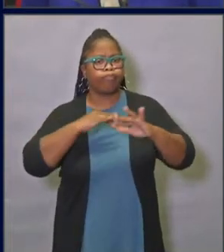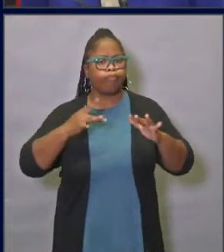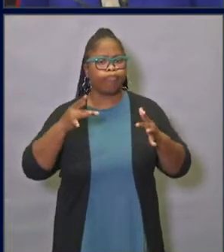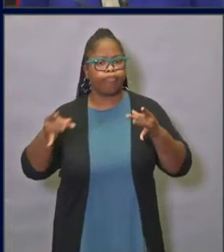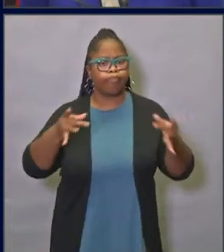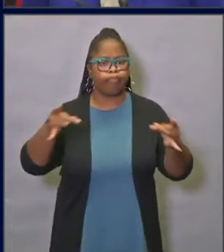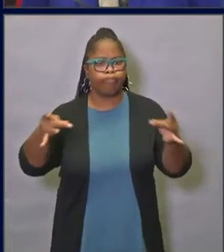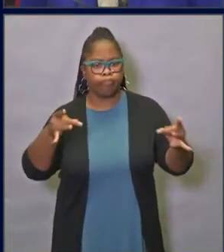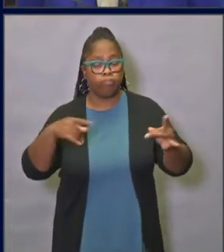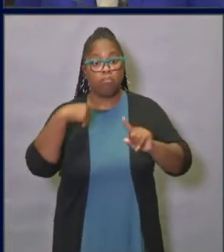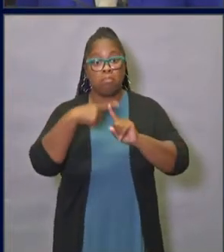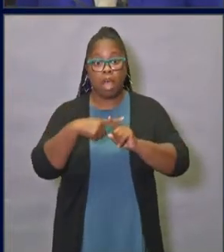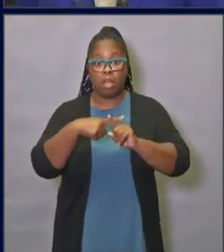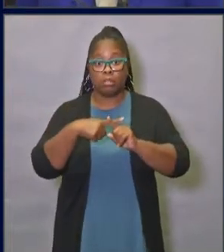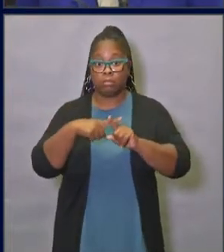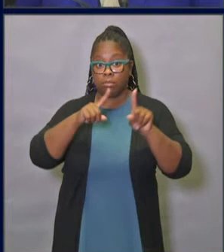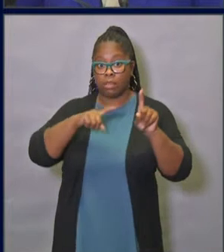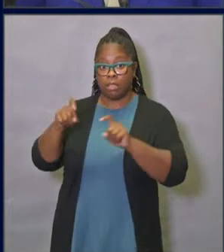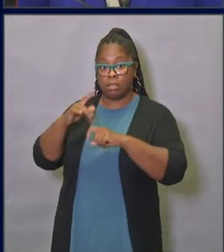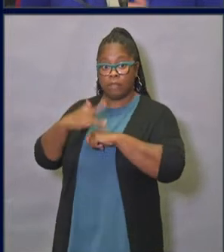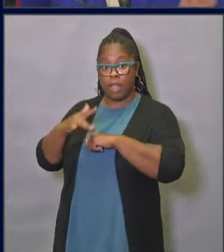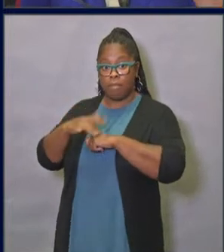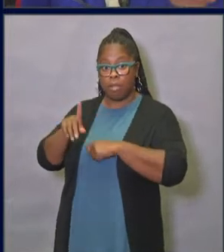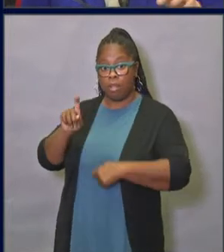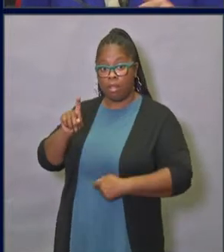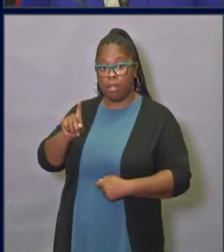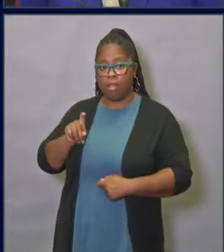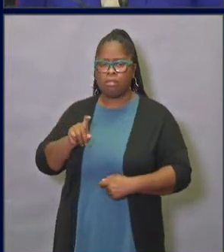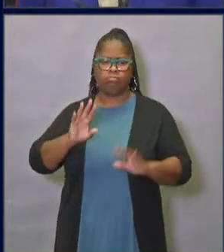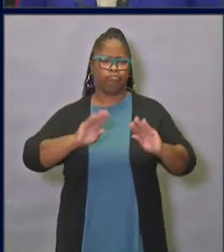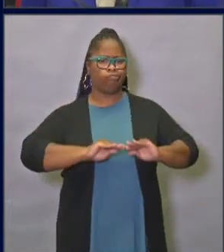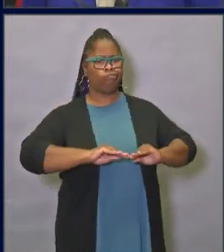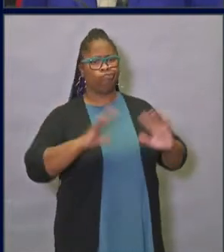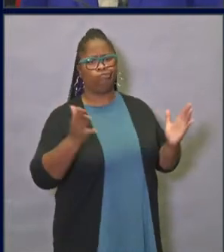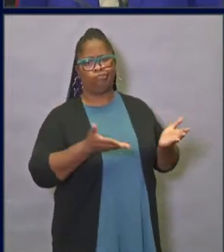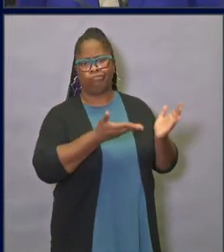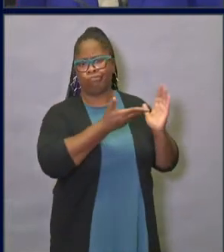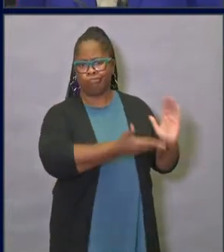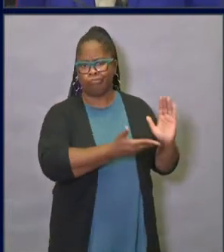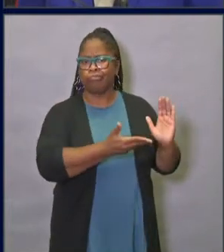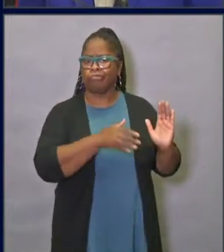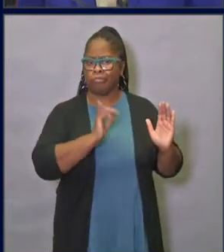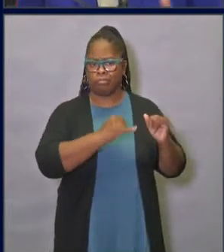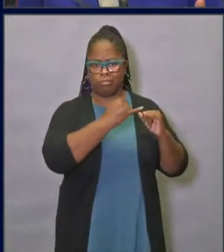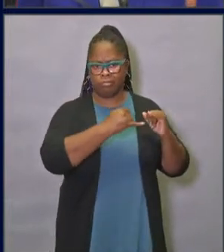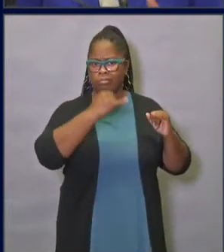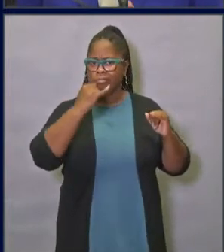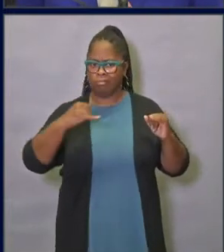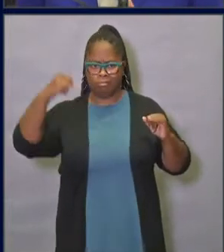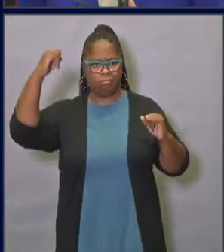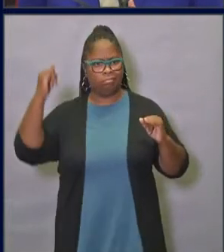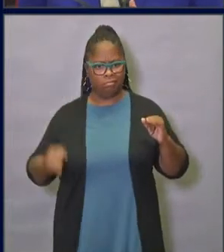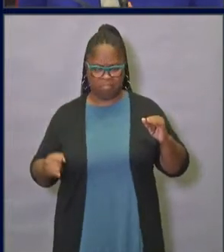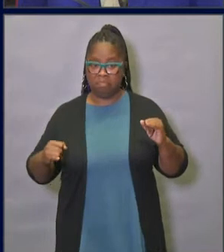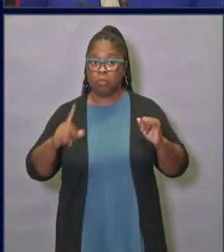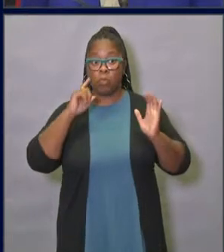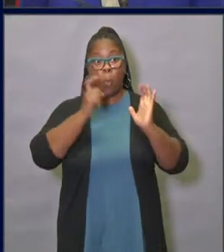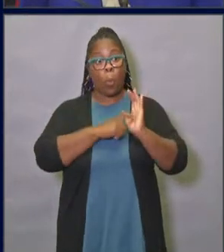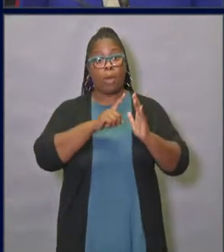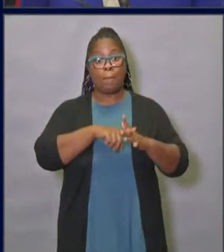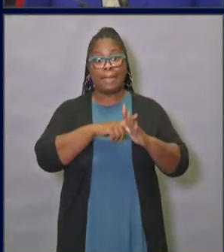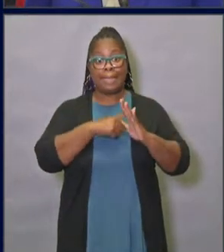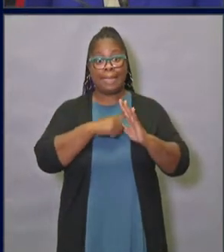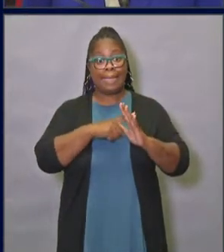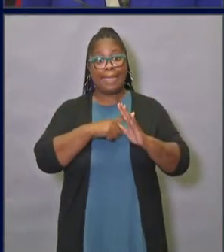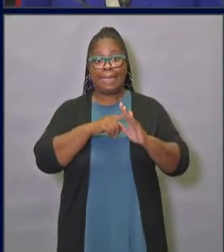the availability of widespread testing. And you can see this clearly on this trend line. At the beginning of the pandemic, when